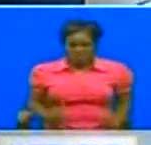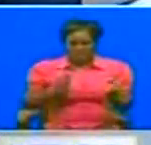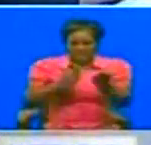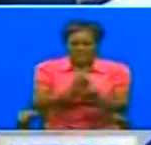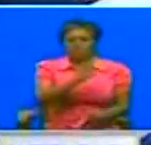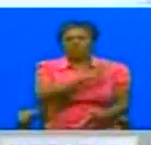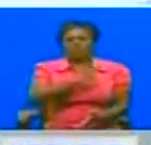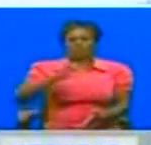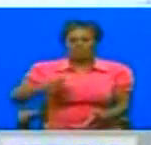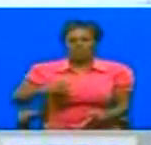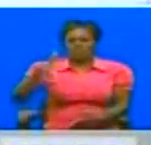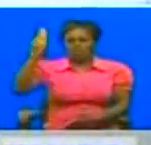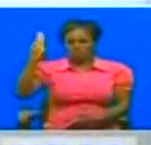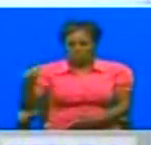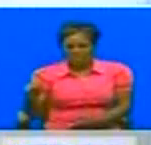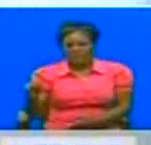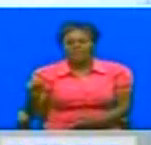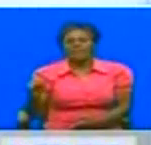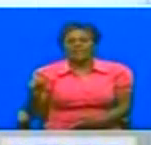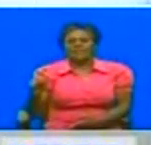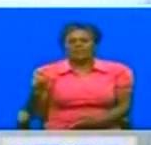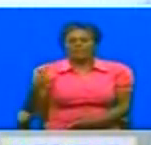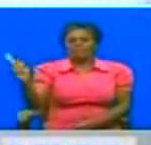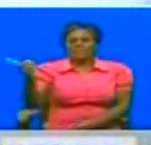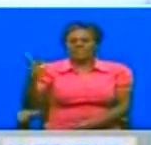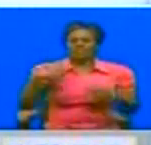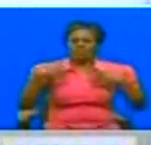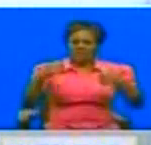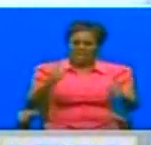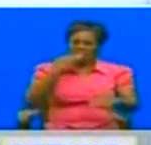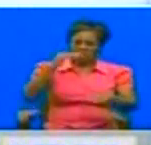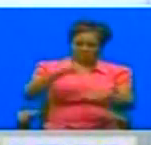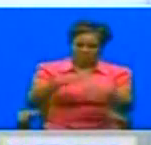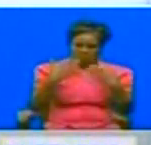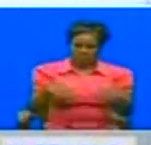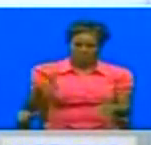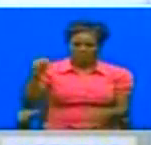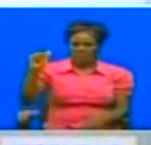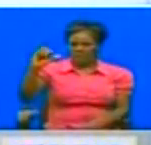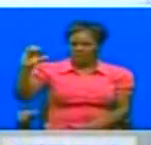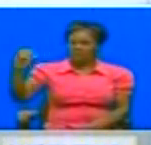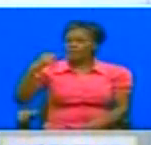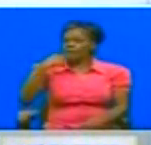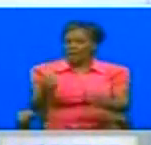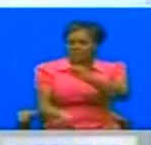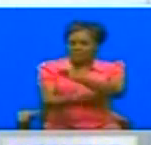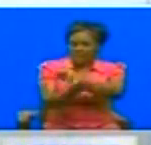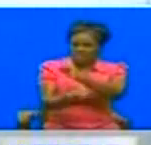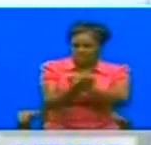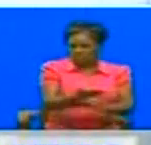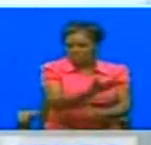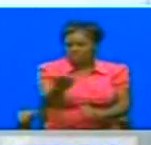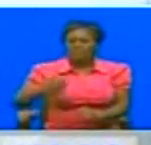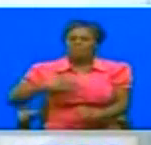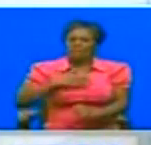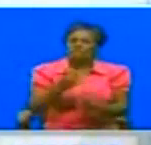we wrote to all the UN agencies, we wrote to the Minister of Health, we wrote to the Director of NAC, pointing out and advising them, please